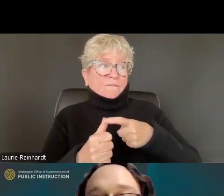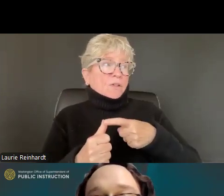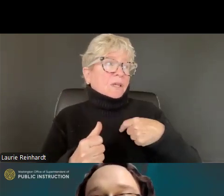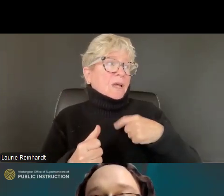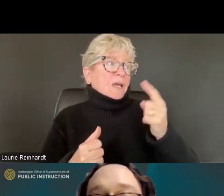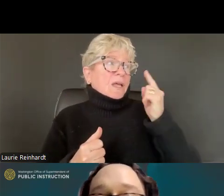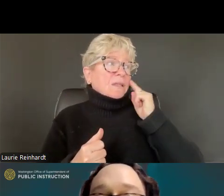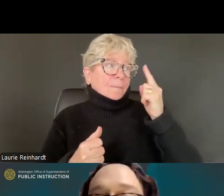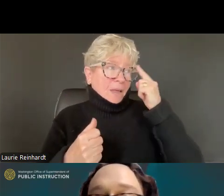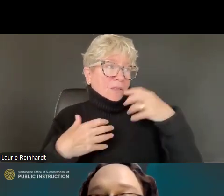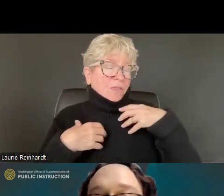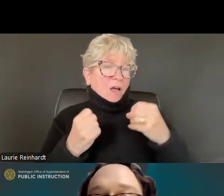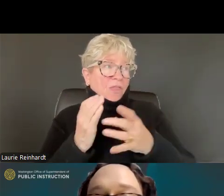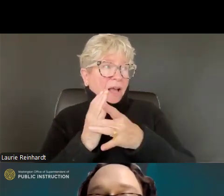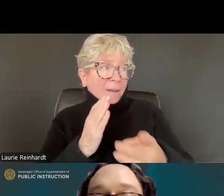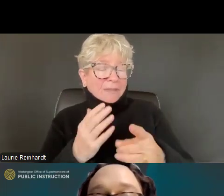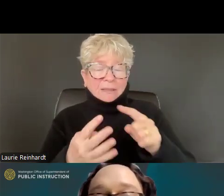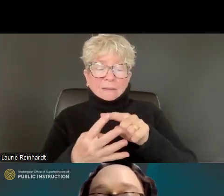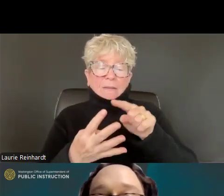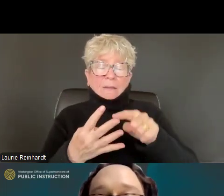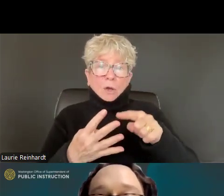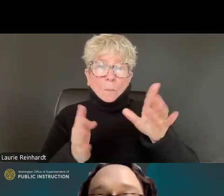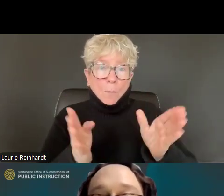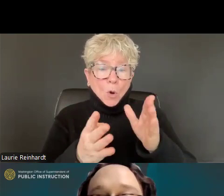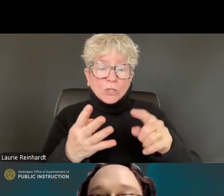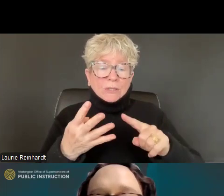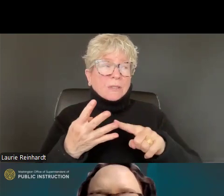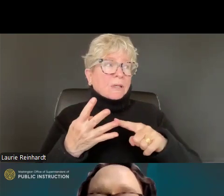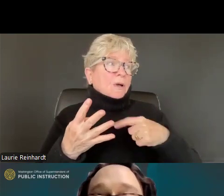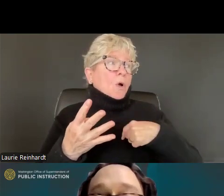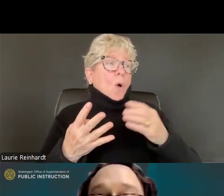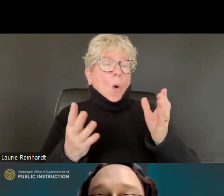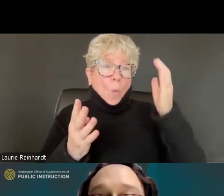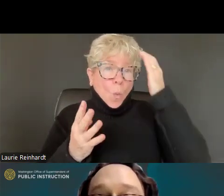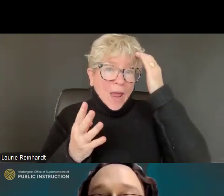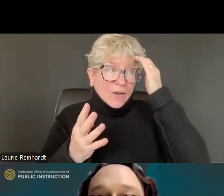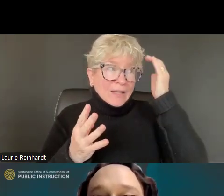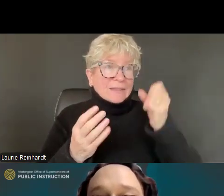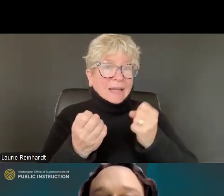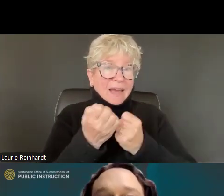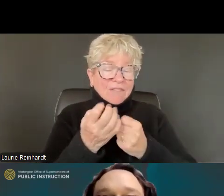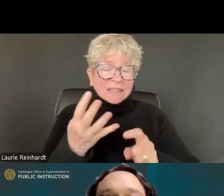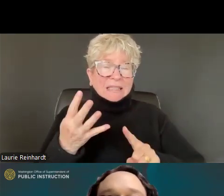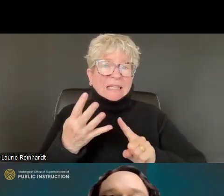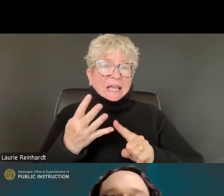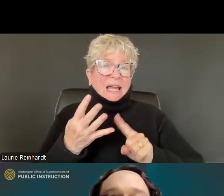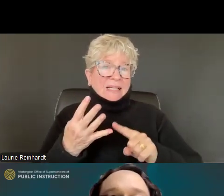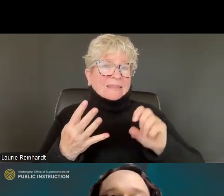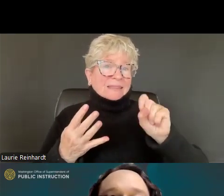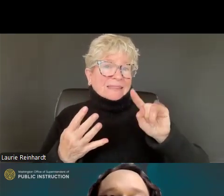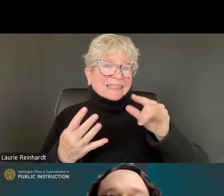competency, mental health promotion, mental health awareness and advocacy, and then mental health stigma.